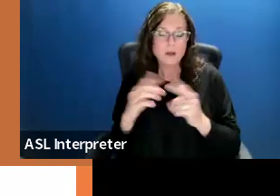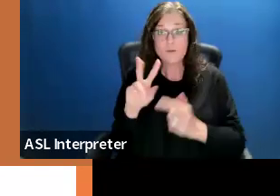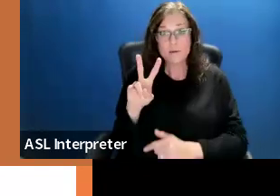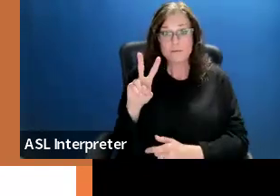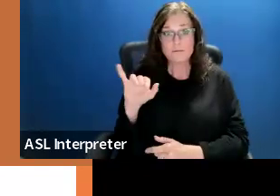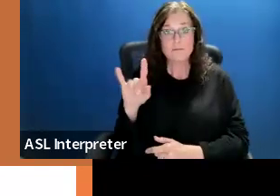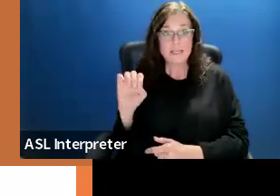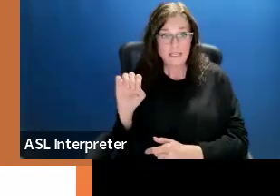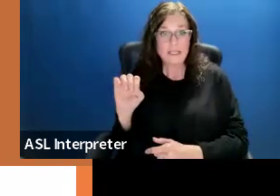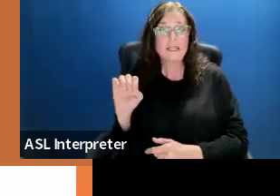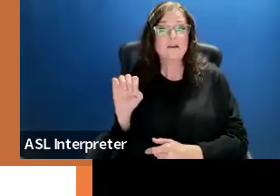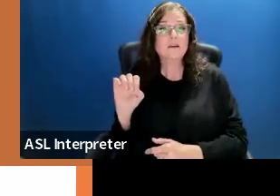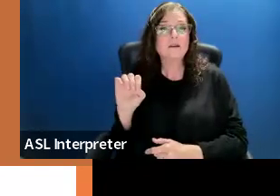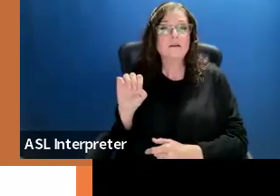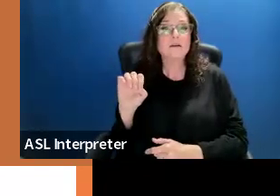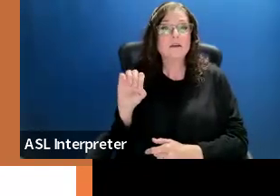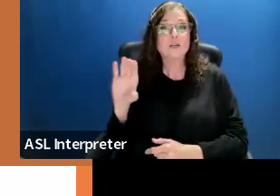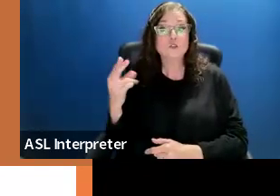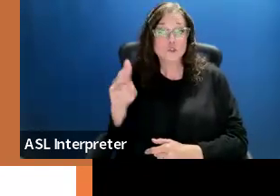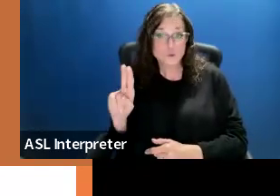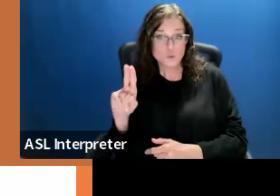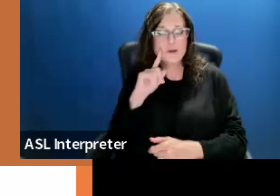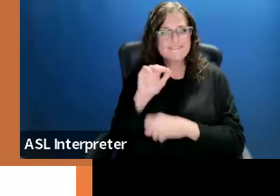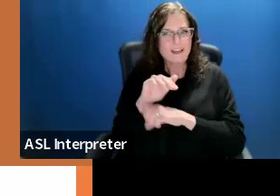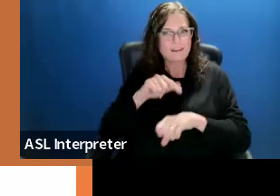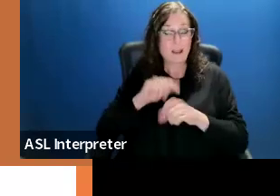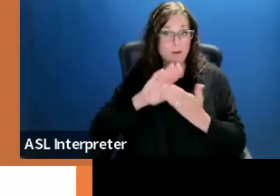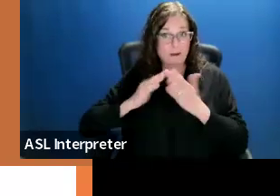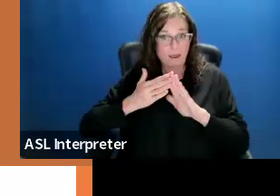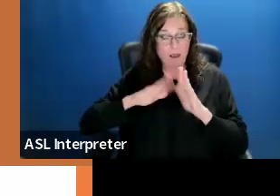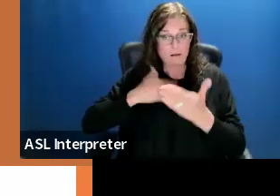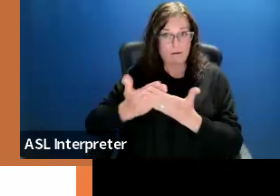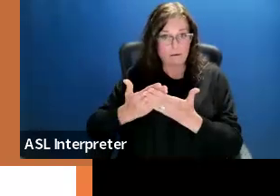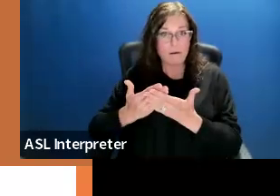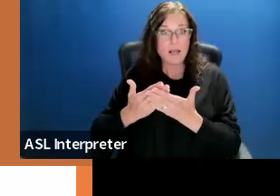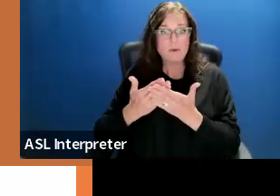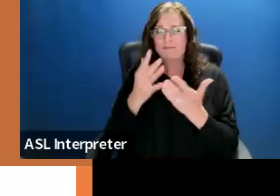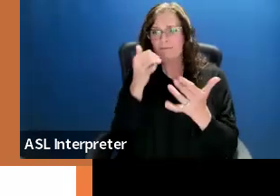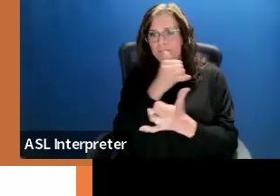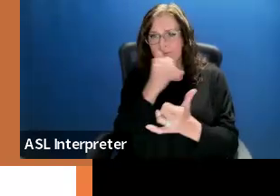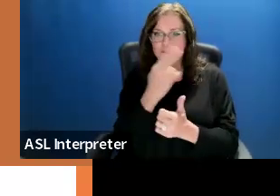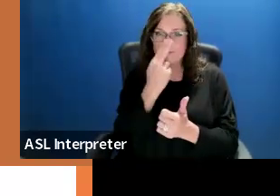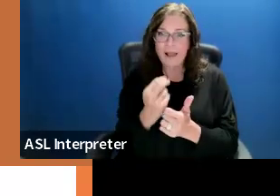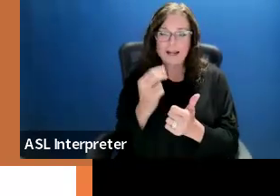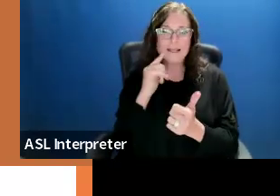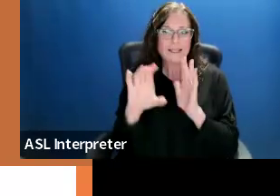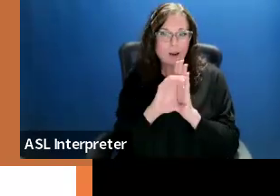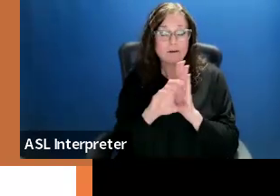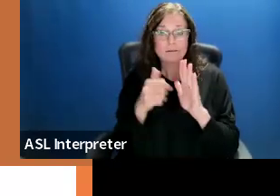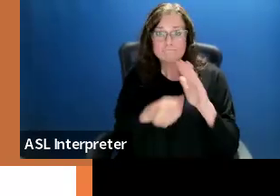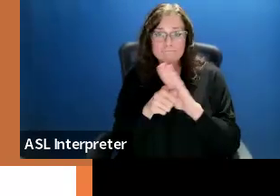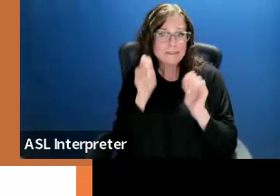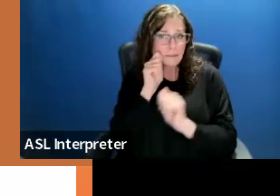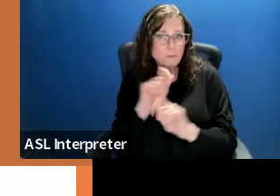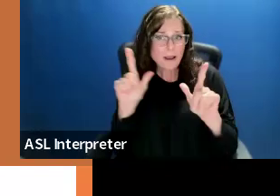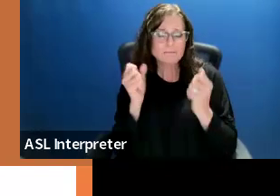Chu. It takes readers into a whimsical nighttime town filled with quirky characters, hidden surprises, and lots